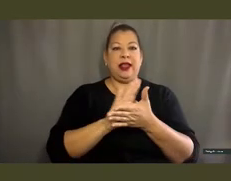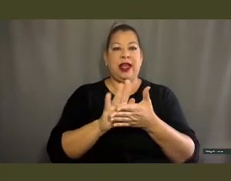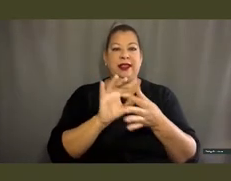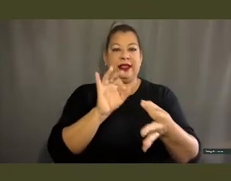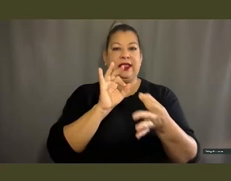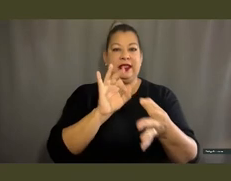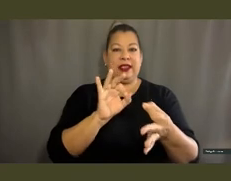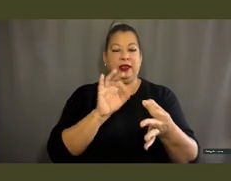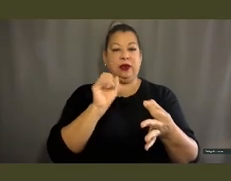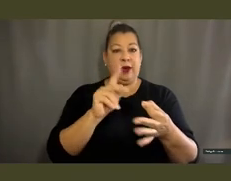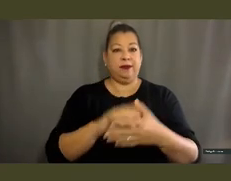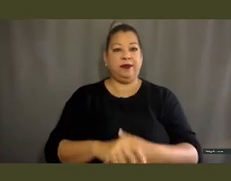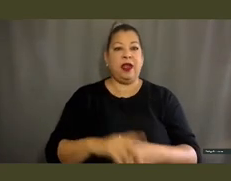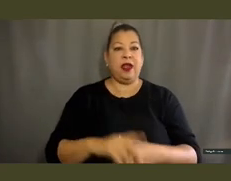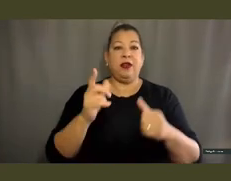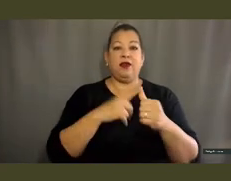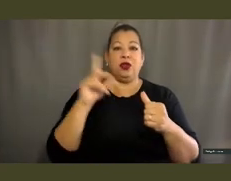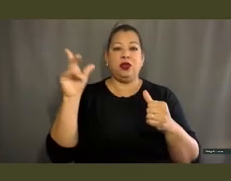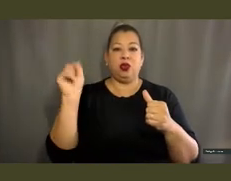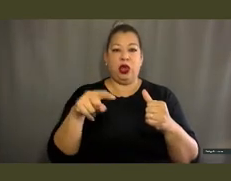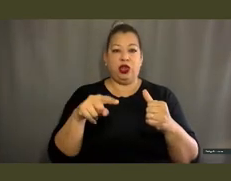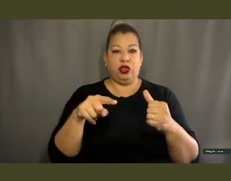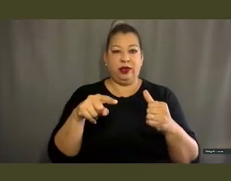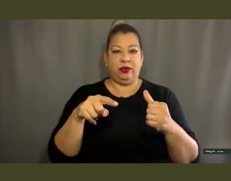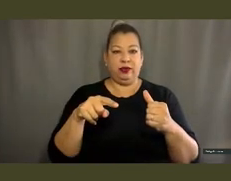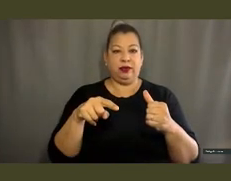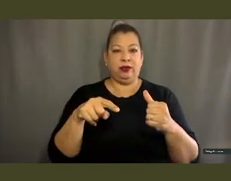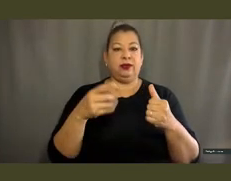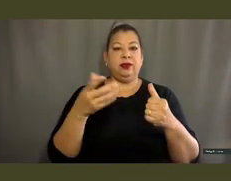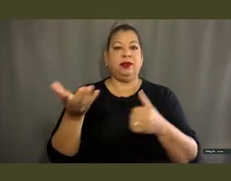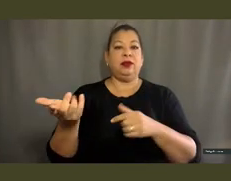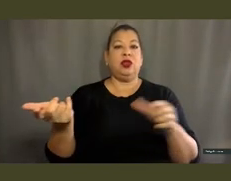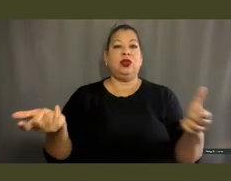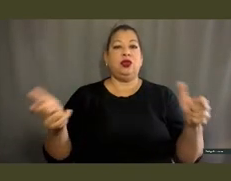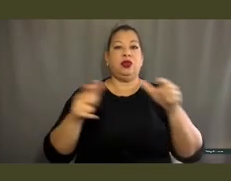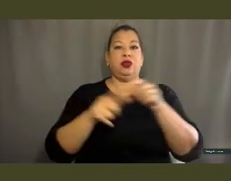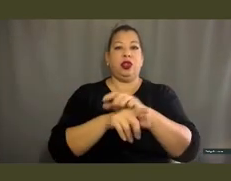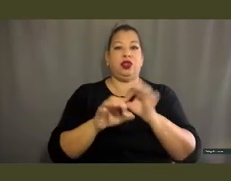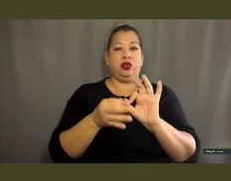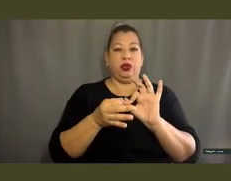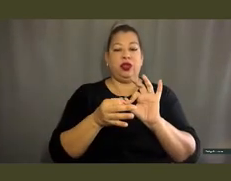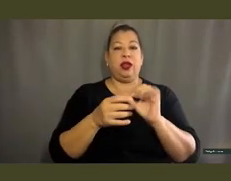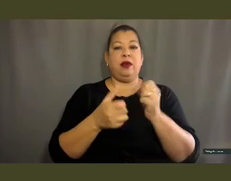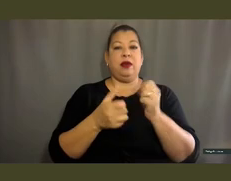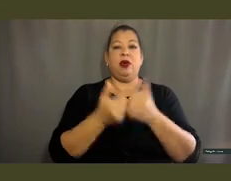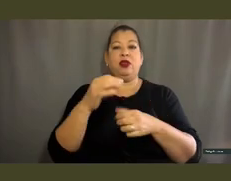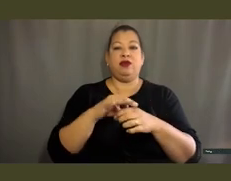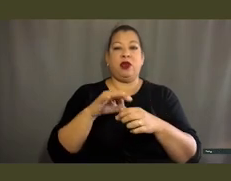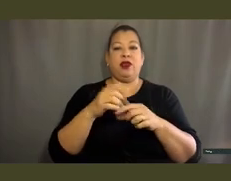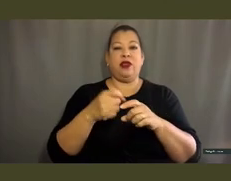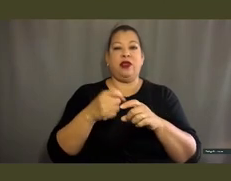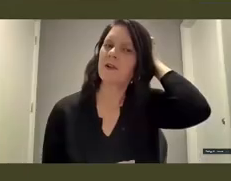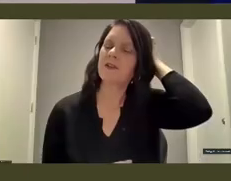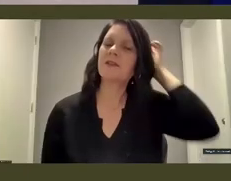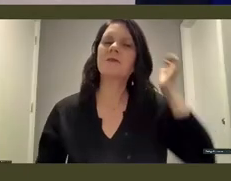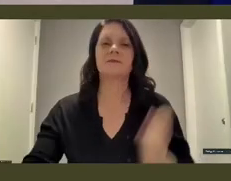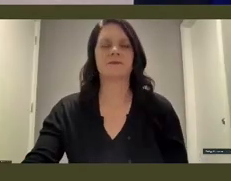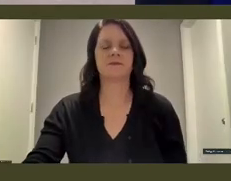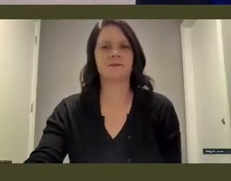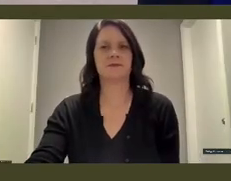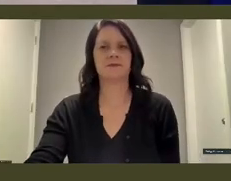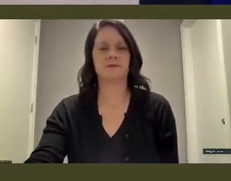first question that I'd like to go to, which has the most votes at the moment, out of 30 questions that we've got lined up for us,